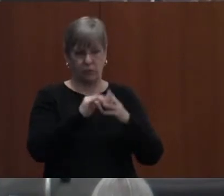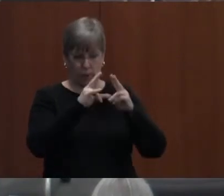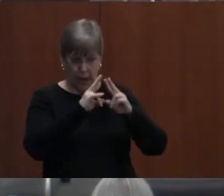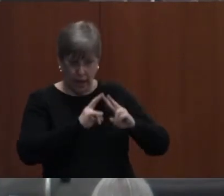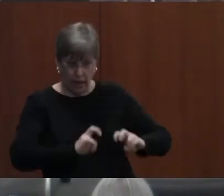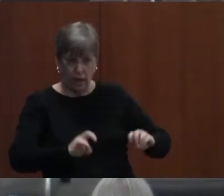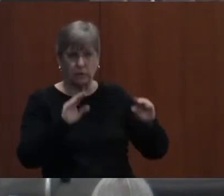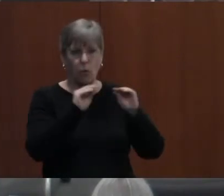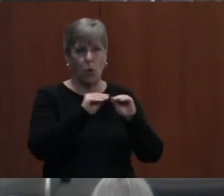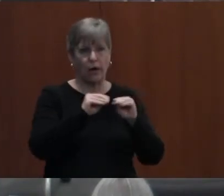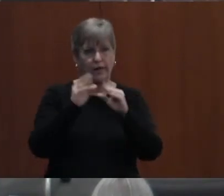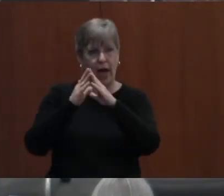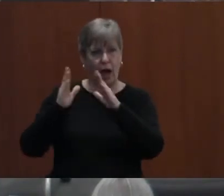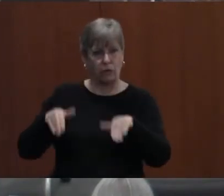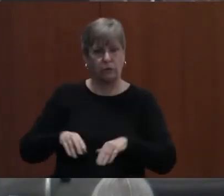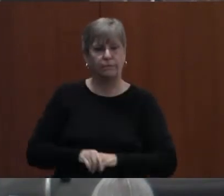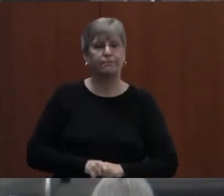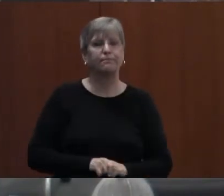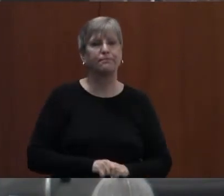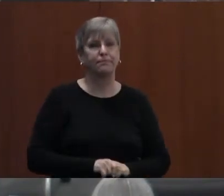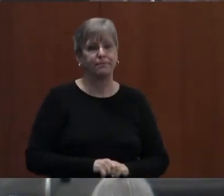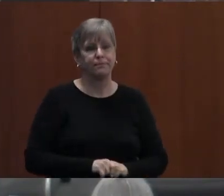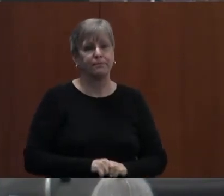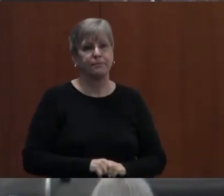further in the House.